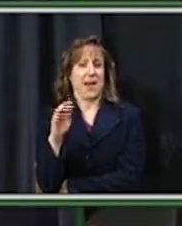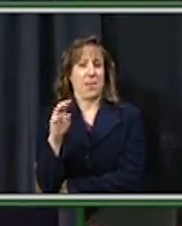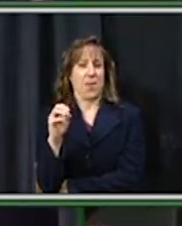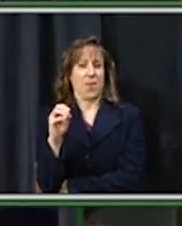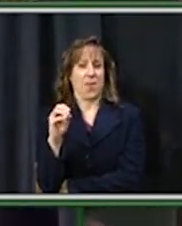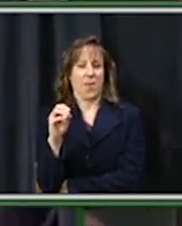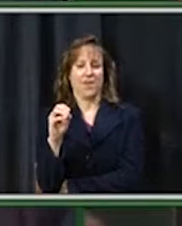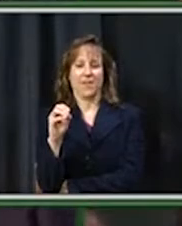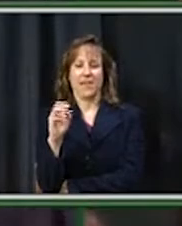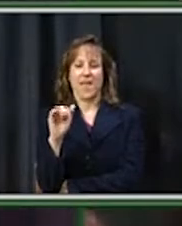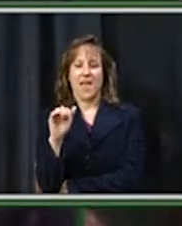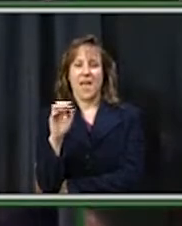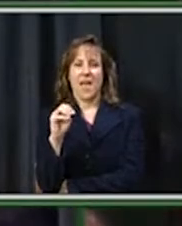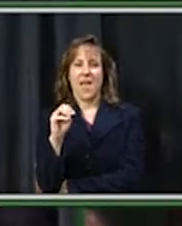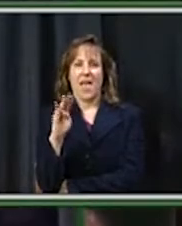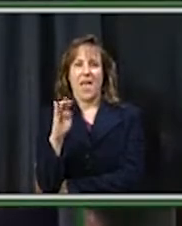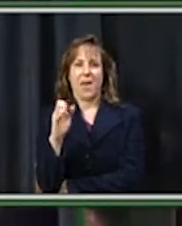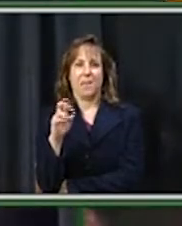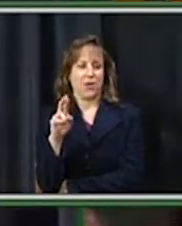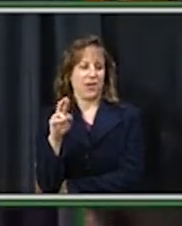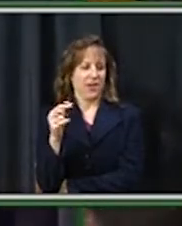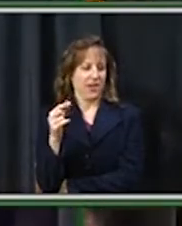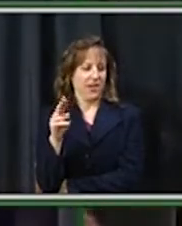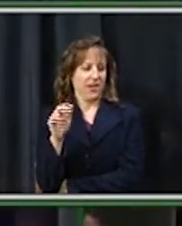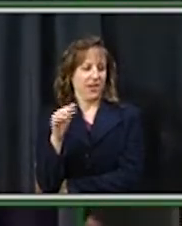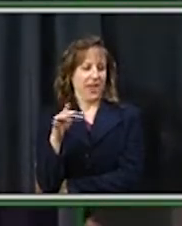Amber Gage.